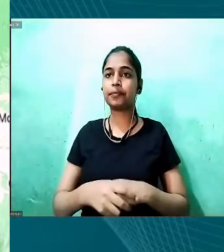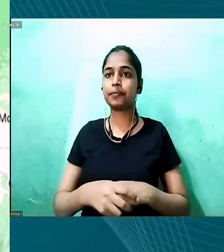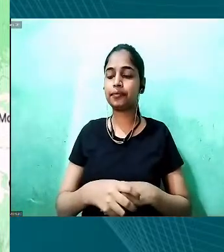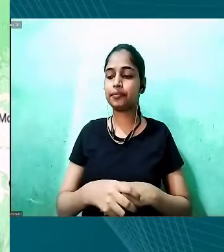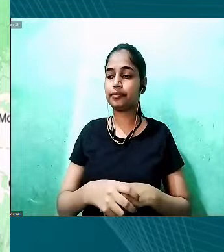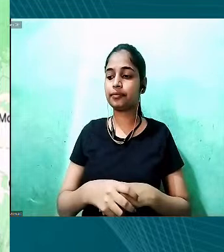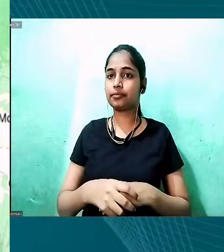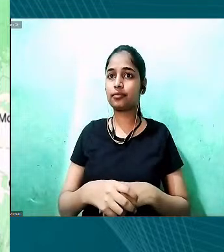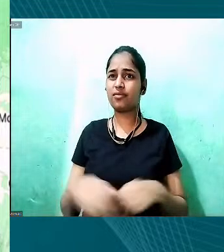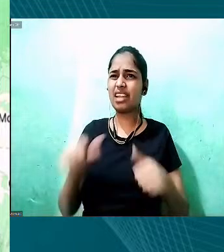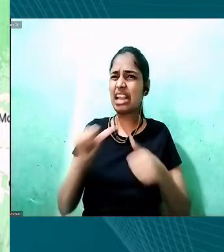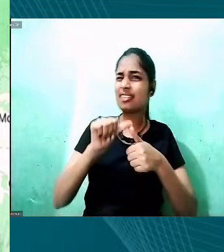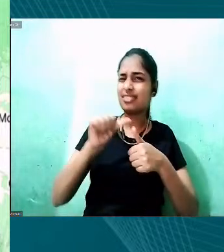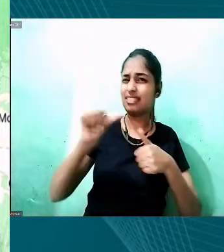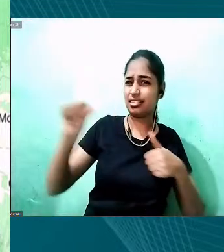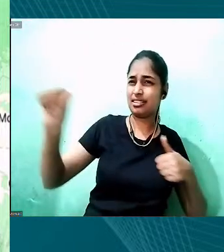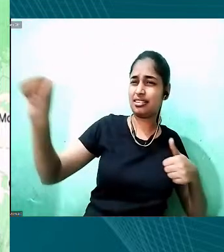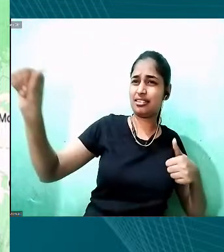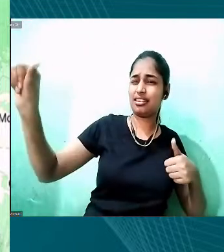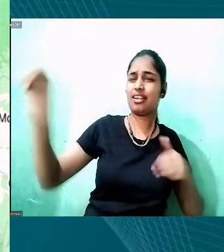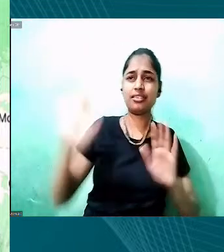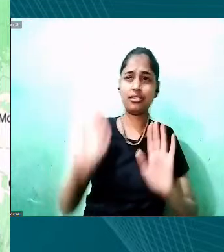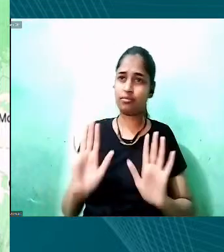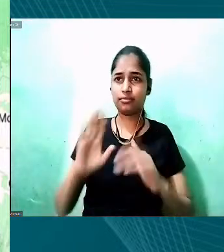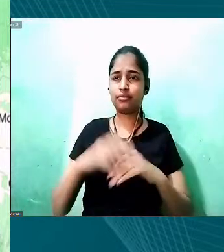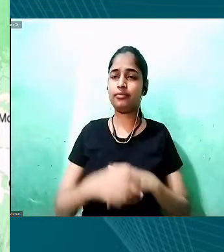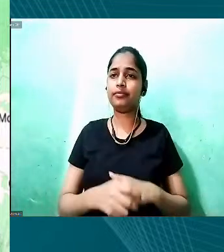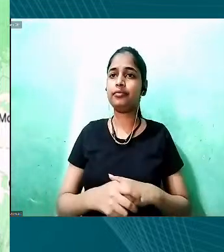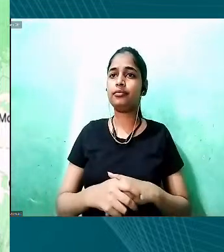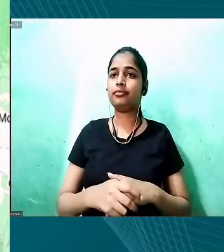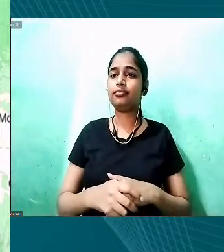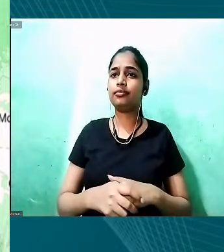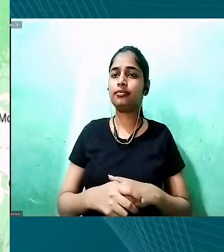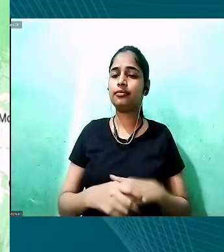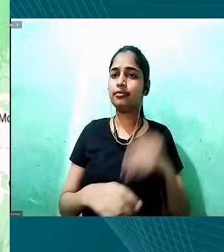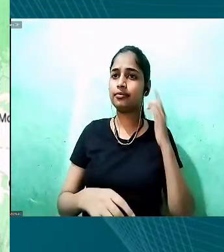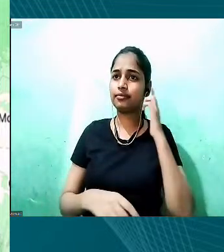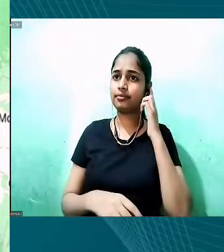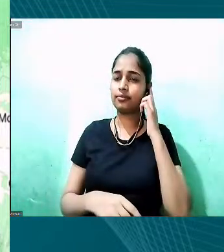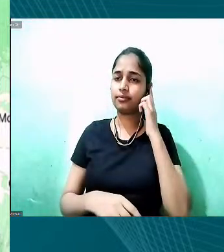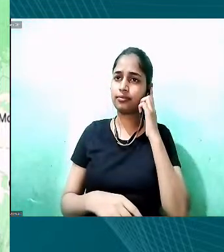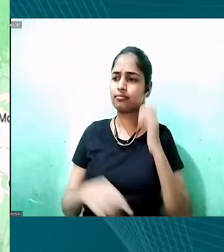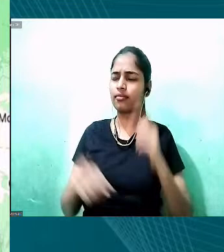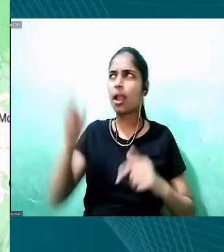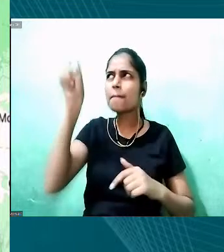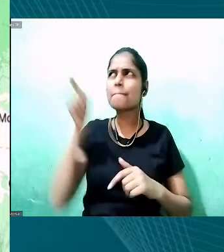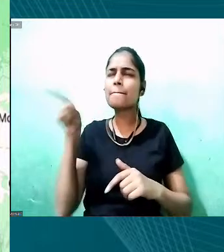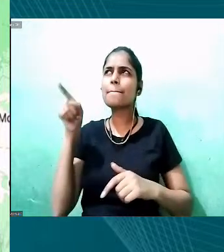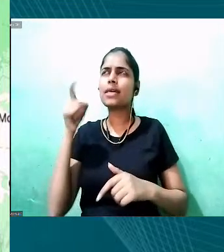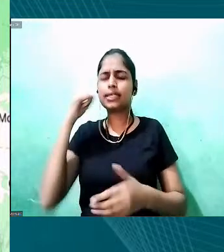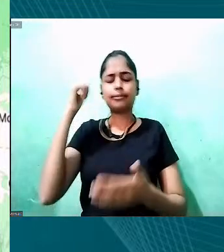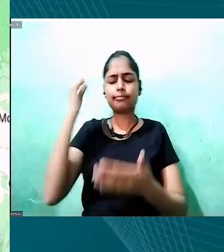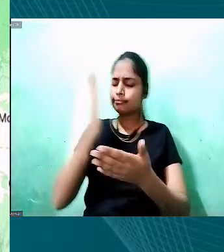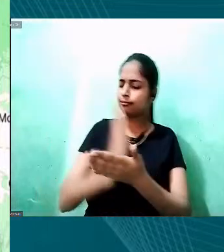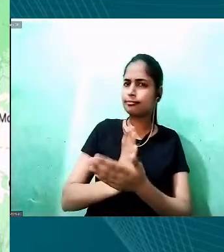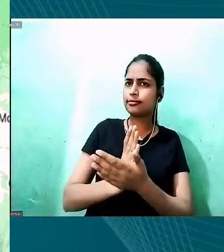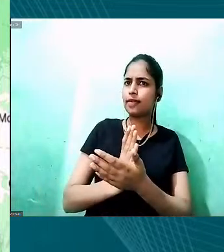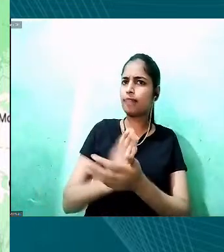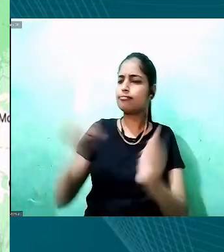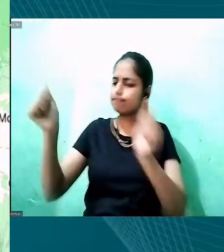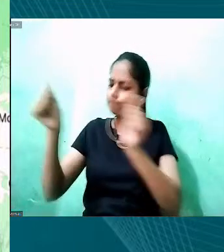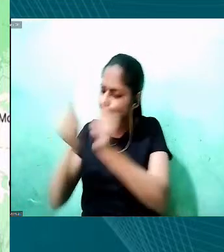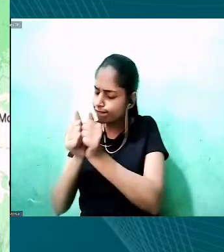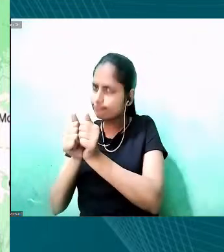we take? We take a plane. Plane. So the writer decides to take him by plane. But